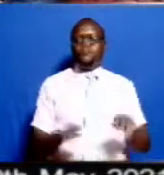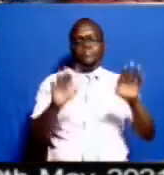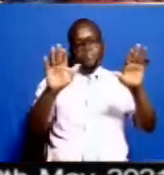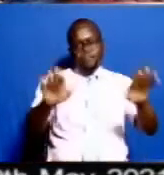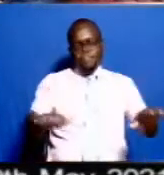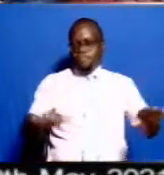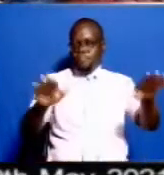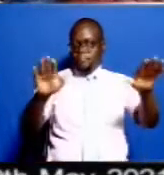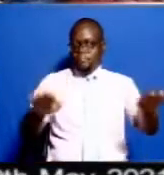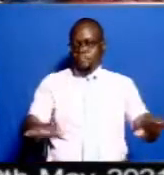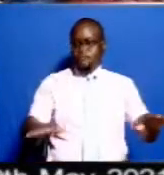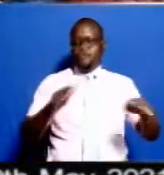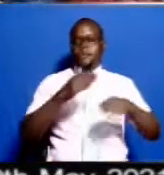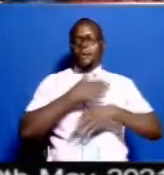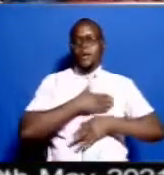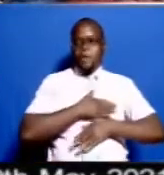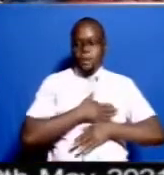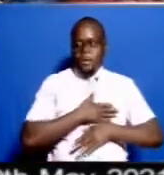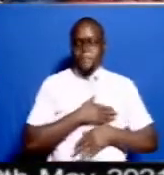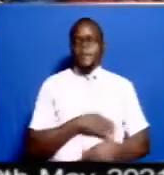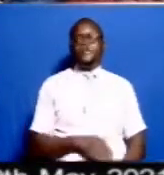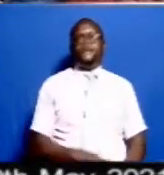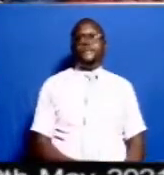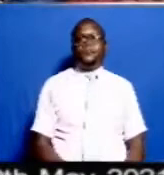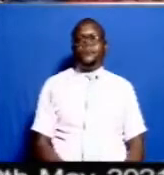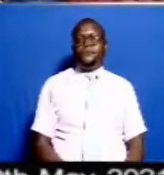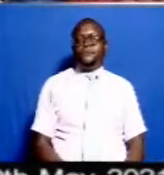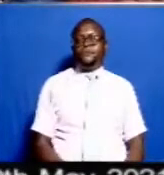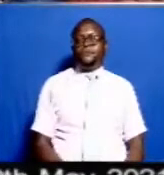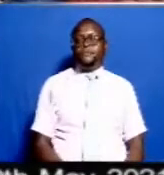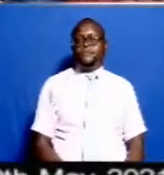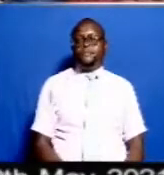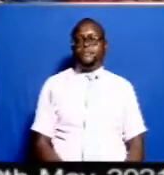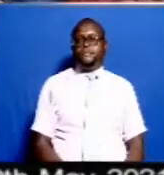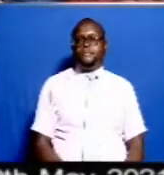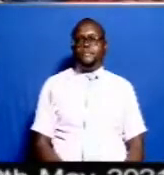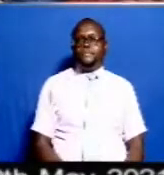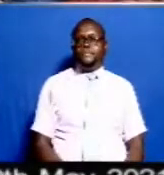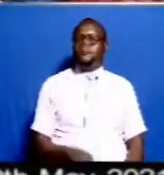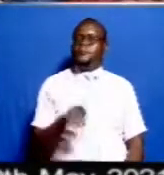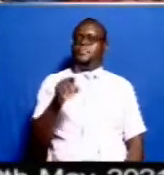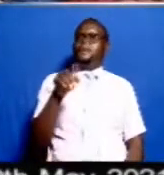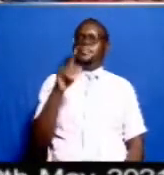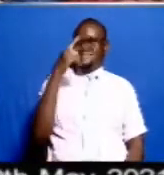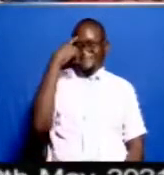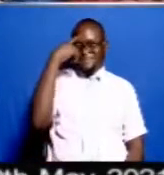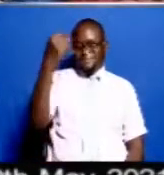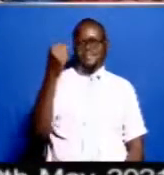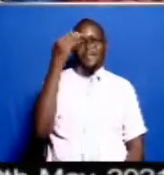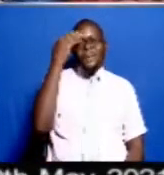Order, order, Honorable Ishungwa. You're becoming rowdy. Order.